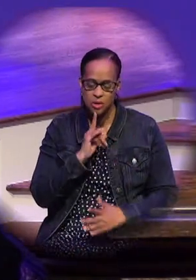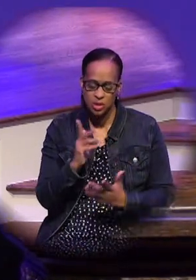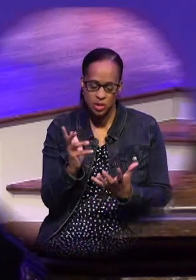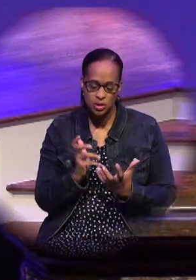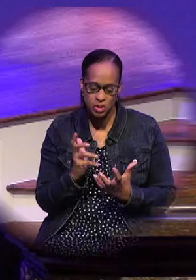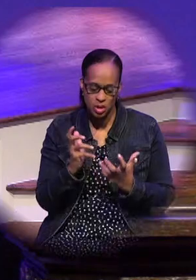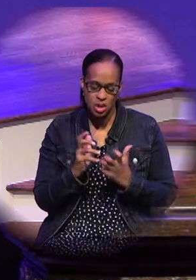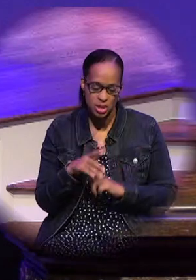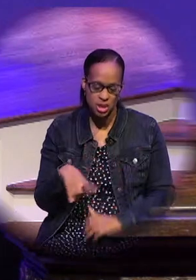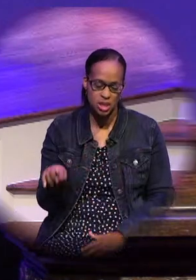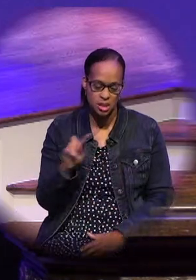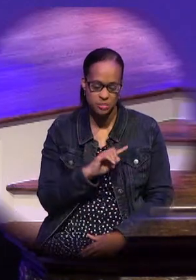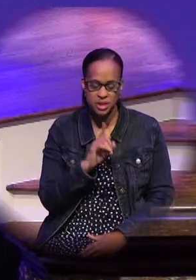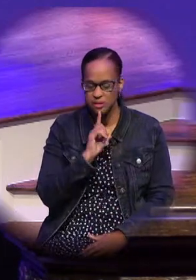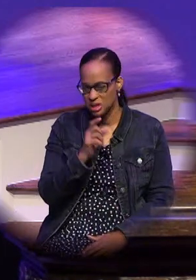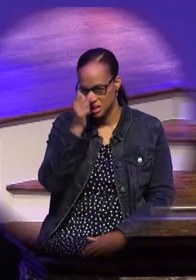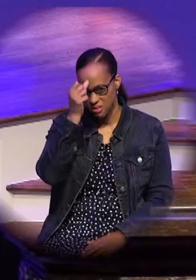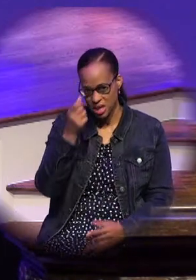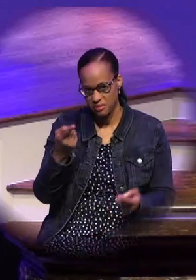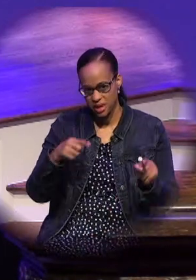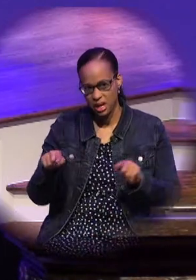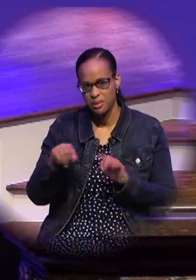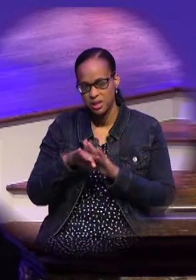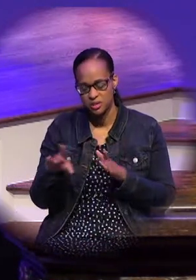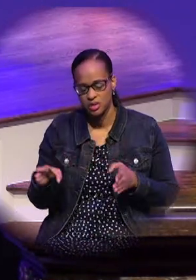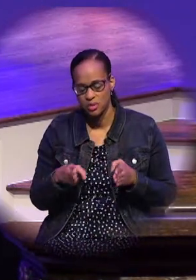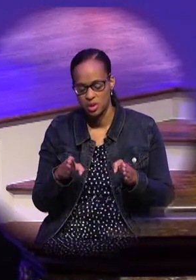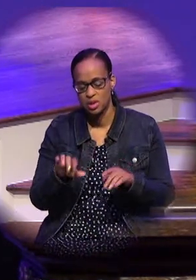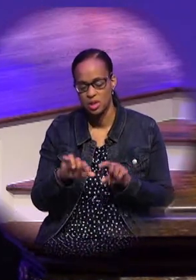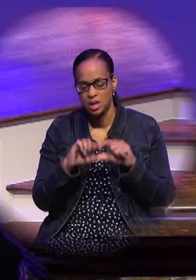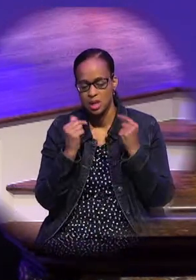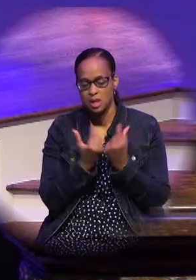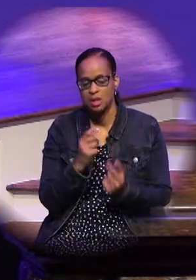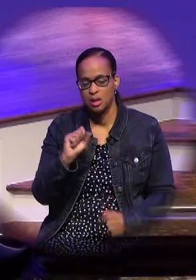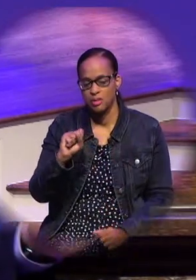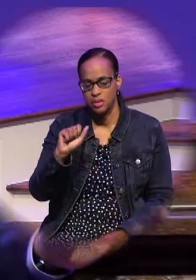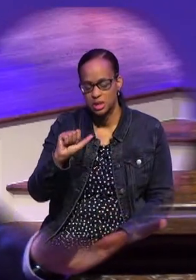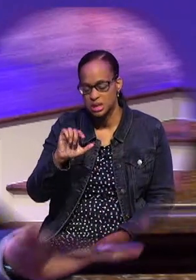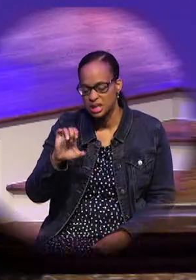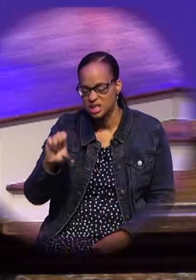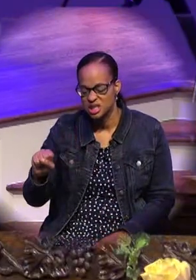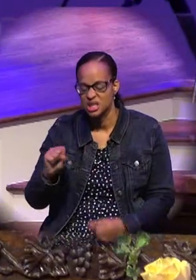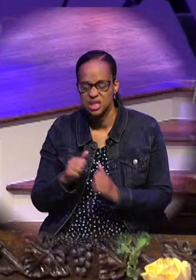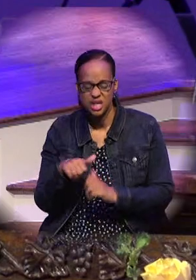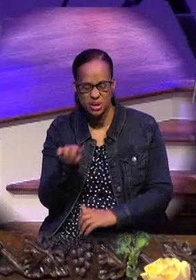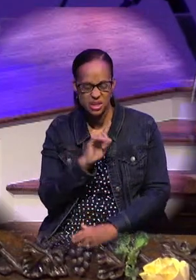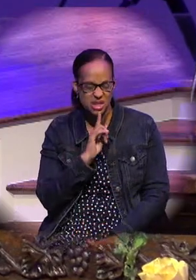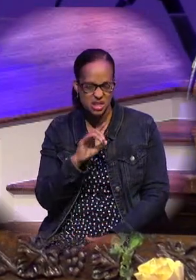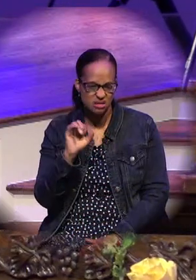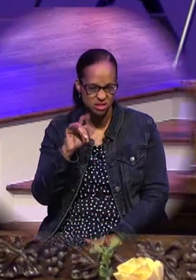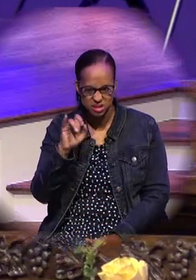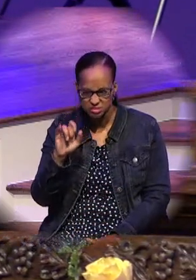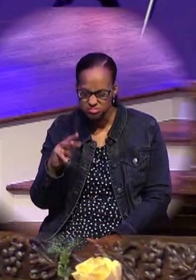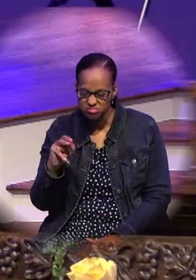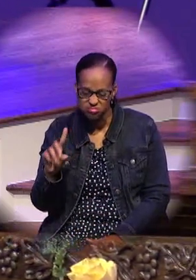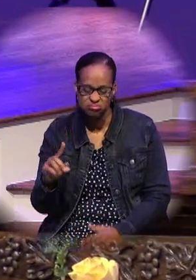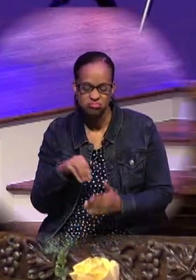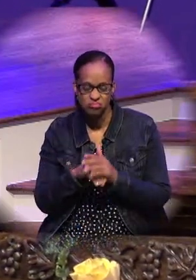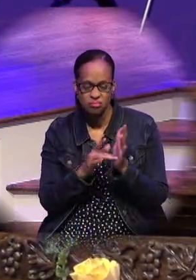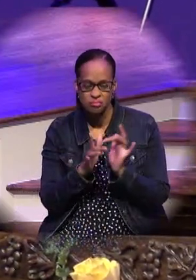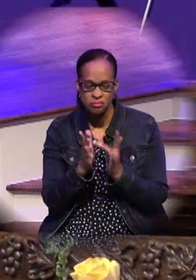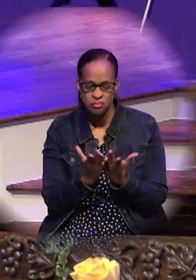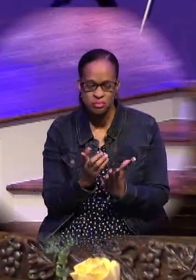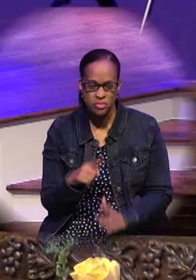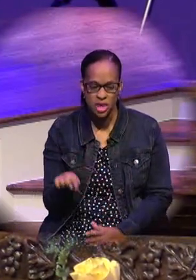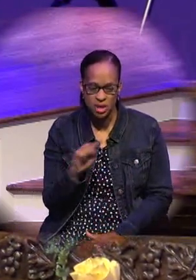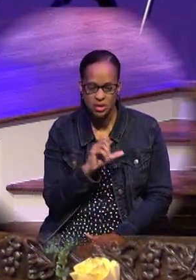see revival happen in their land. There's another group called the Sadducees. They were really the stick in the muds, and they don't get a whole lot of attention in the Bible because they were such